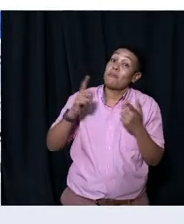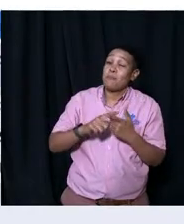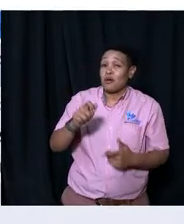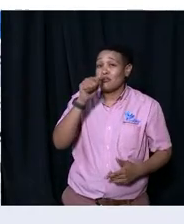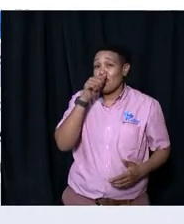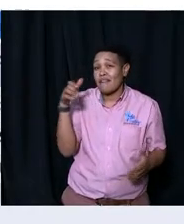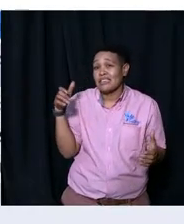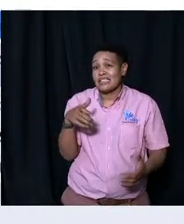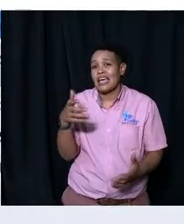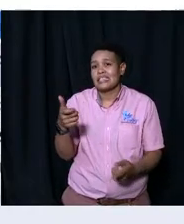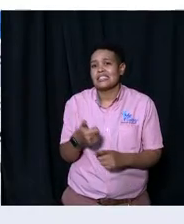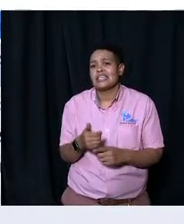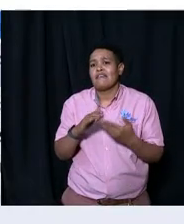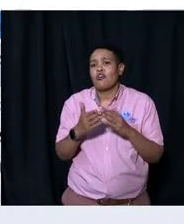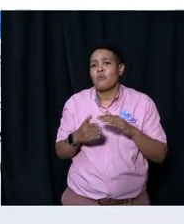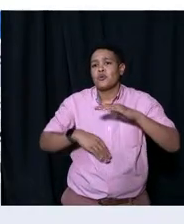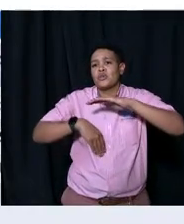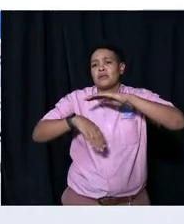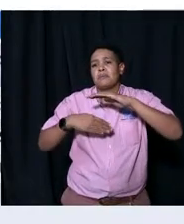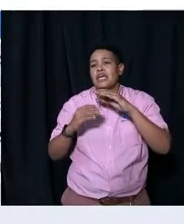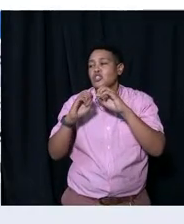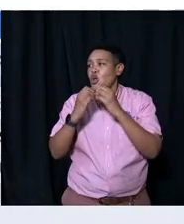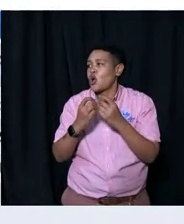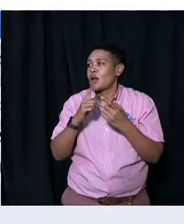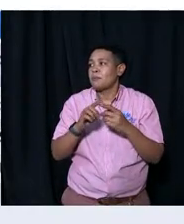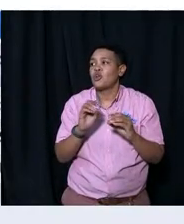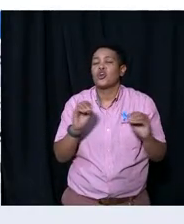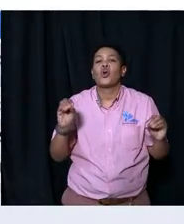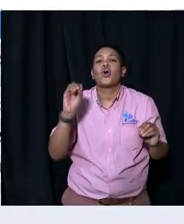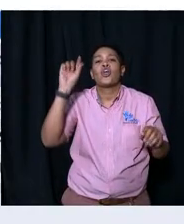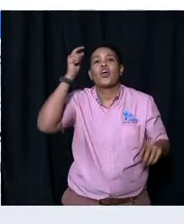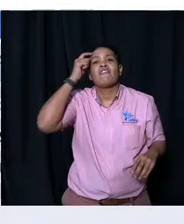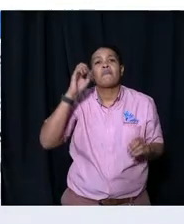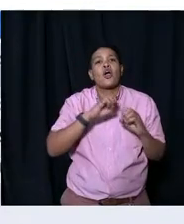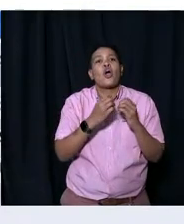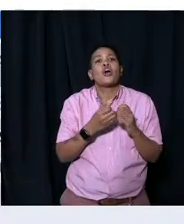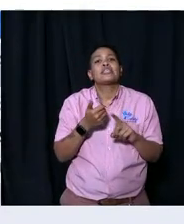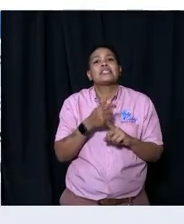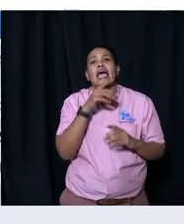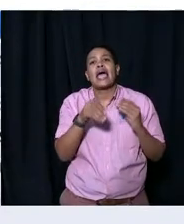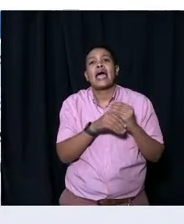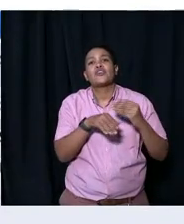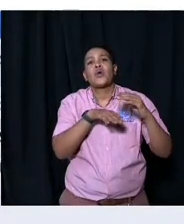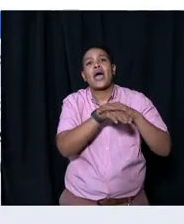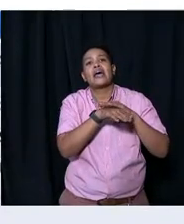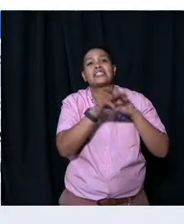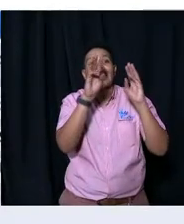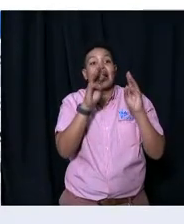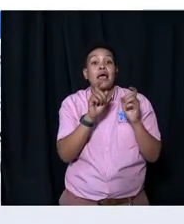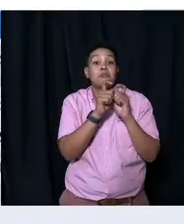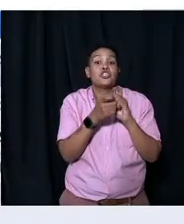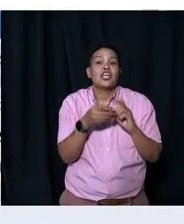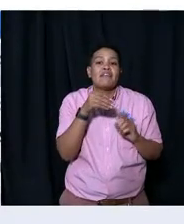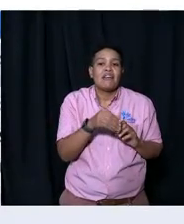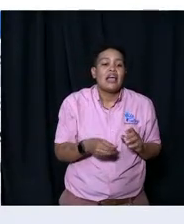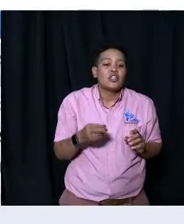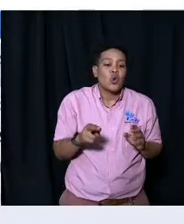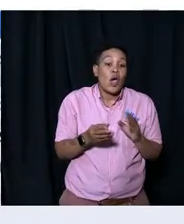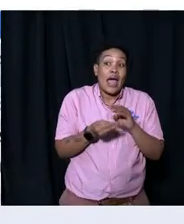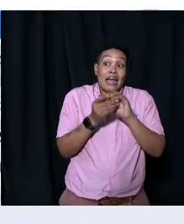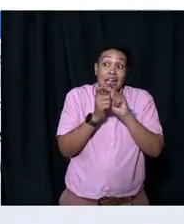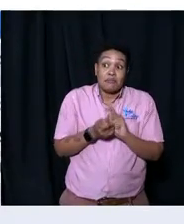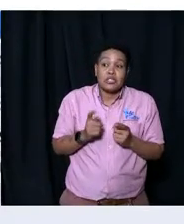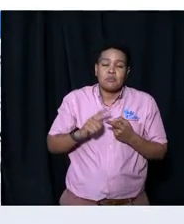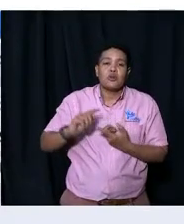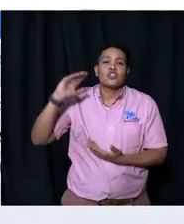private sectors, community-based organizations, and non-governmental organizations to access climate change financing for adaptation